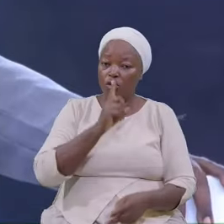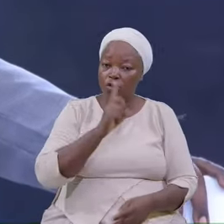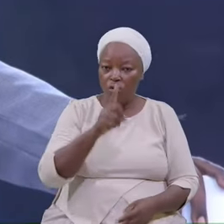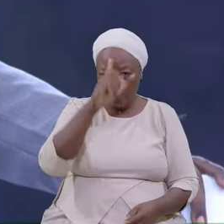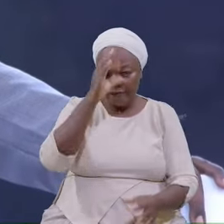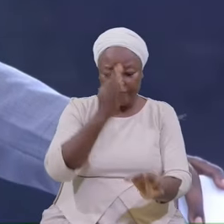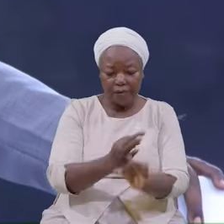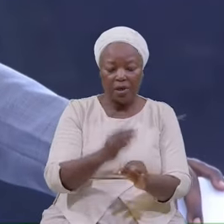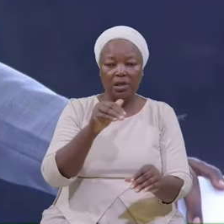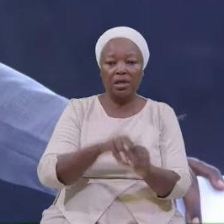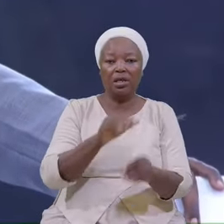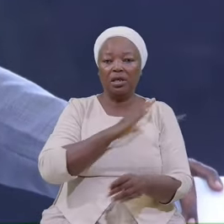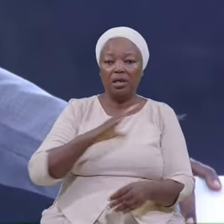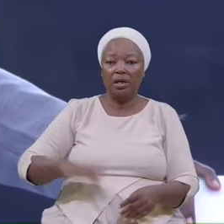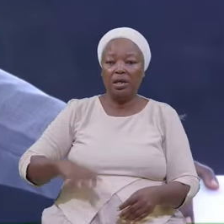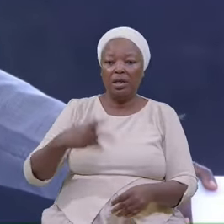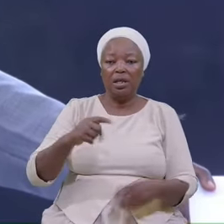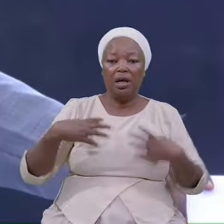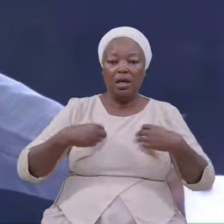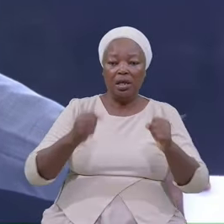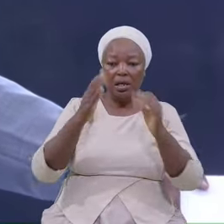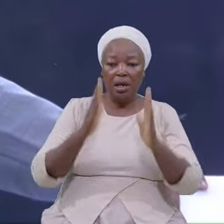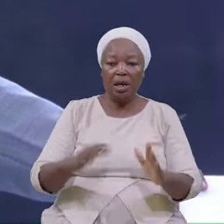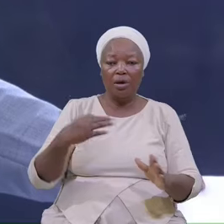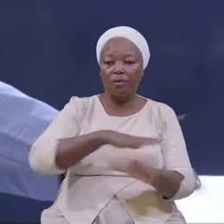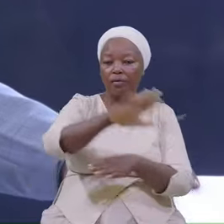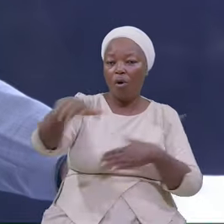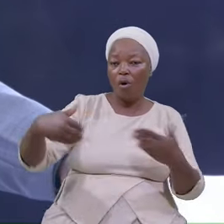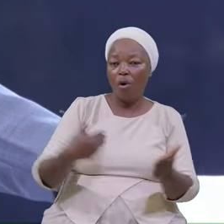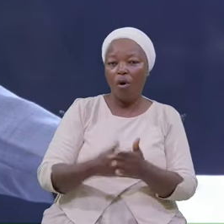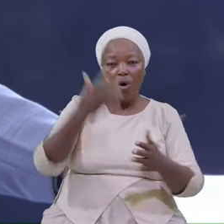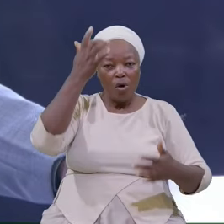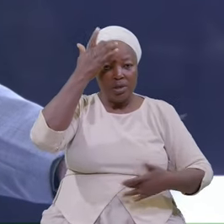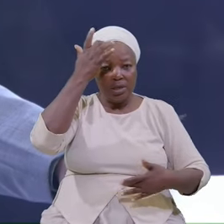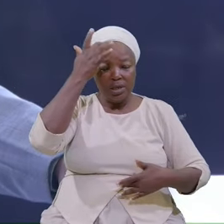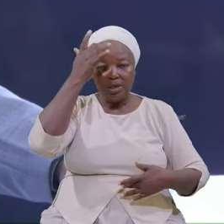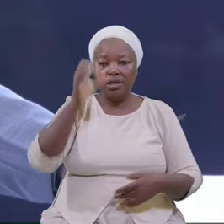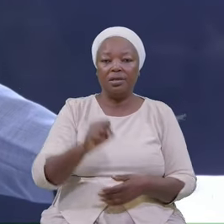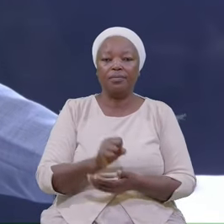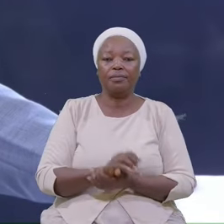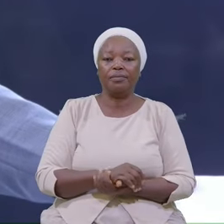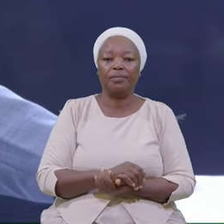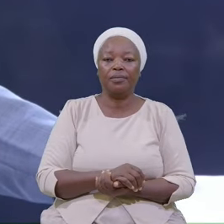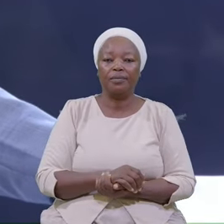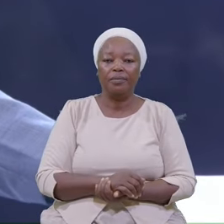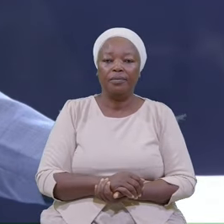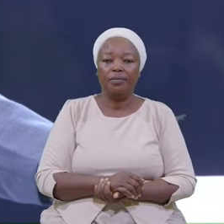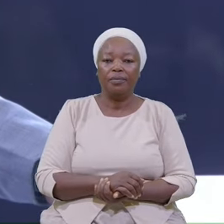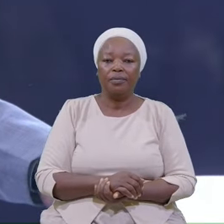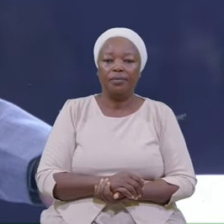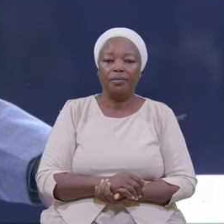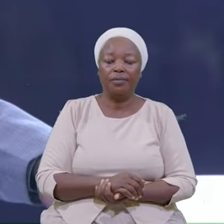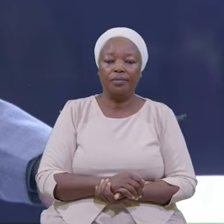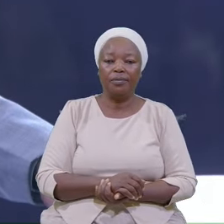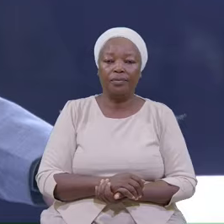in Christ, the healer of all sicknesses. La foi certaine en Christ, le guérisseur de toutes